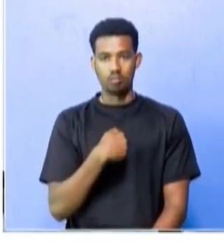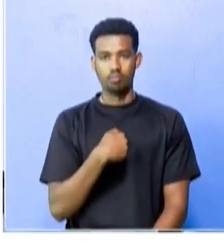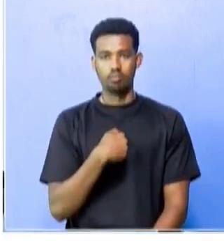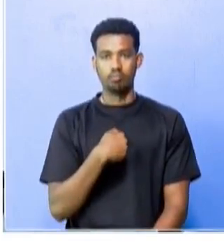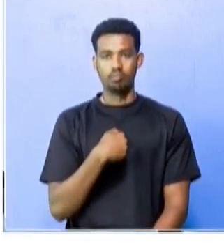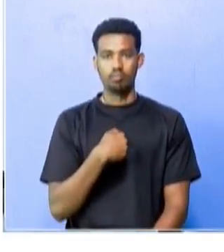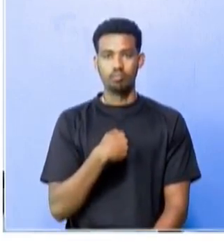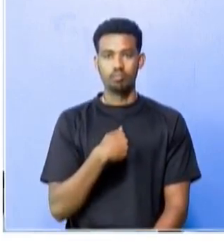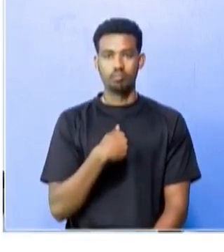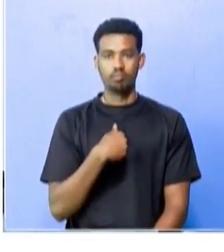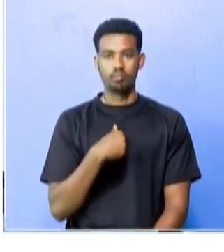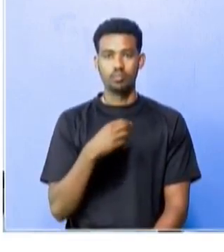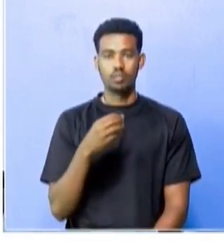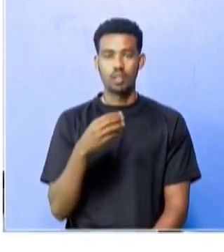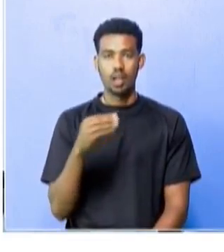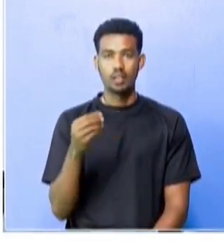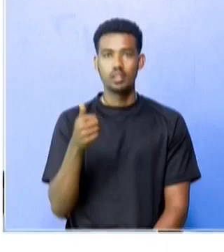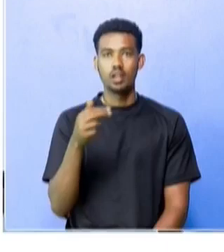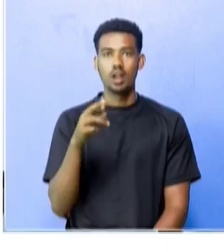and are.